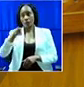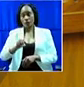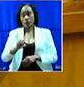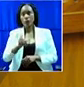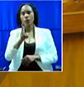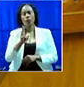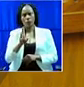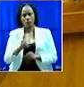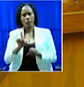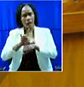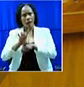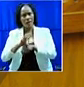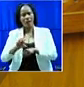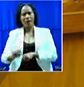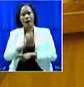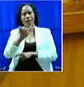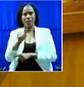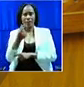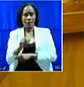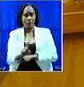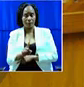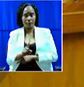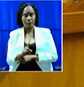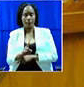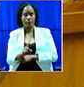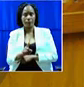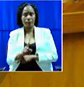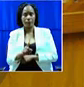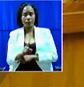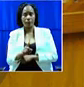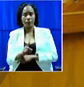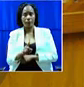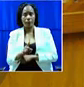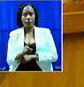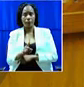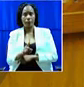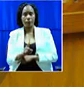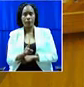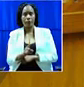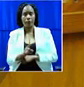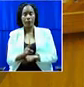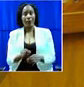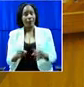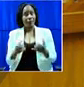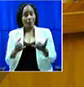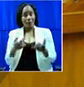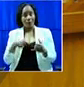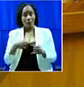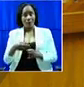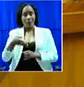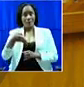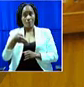South Africa that now we are entering a phase that requires